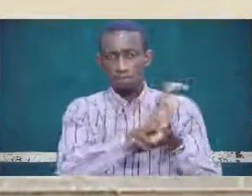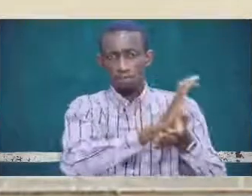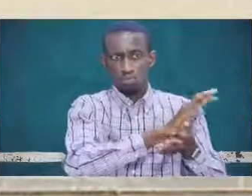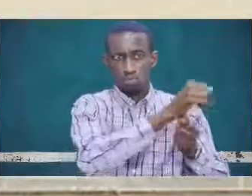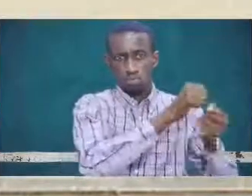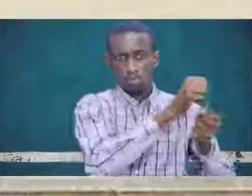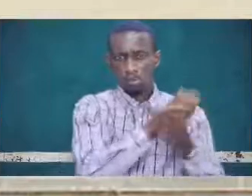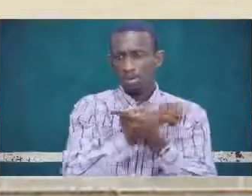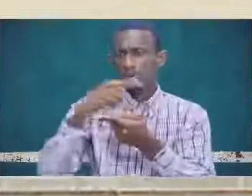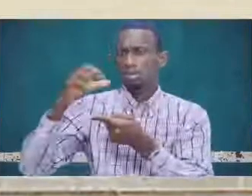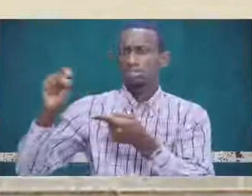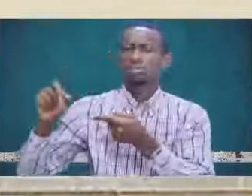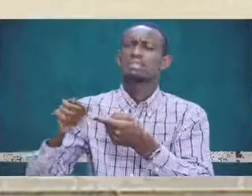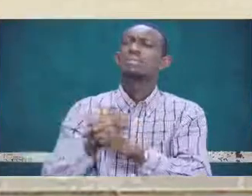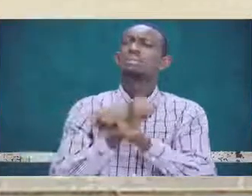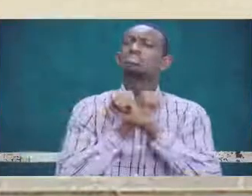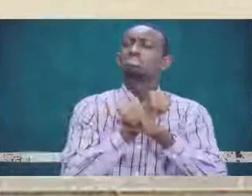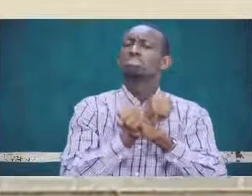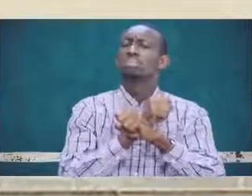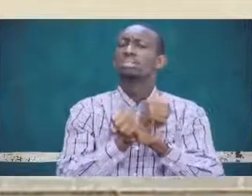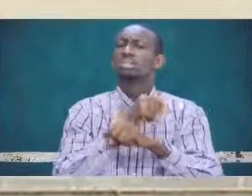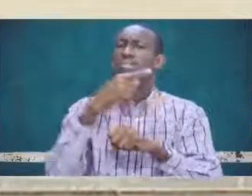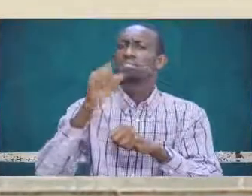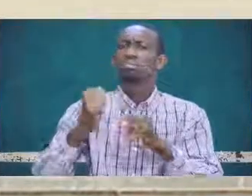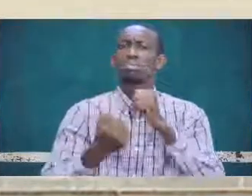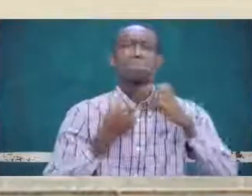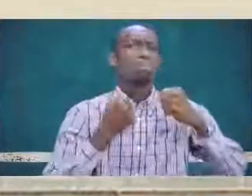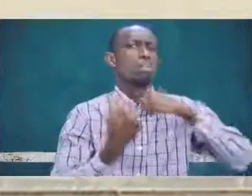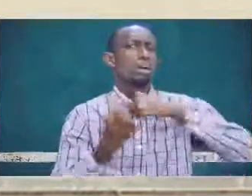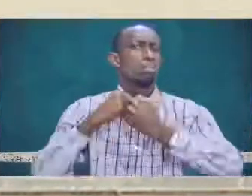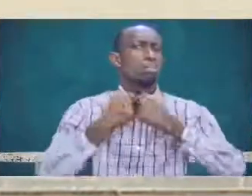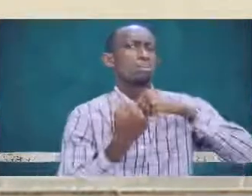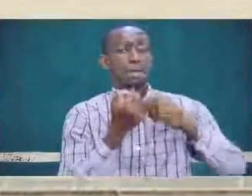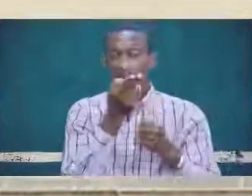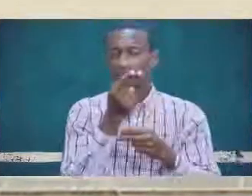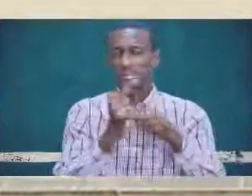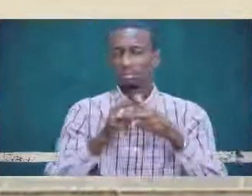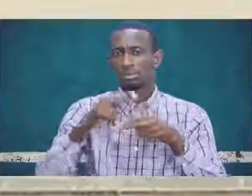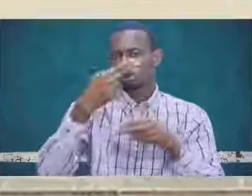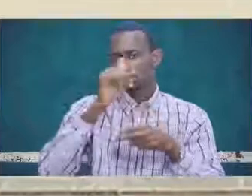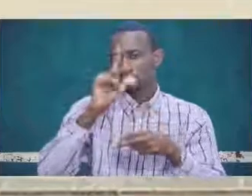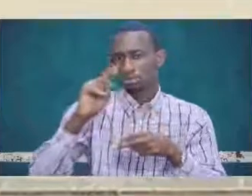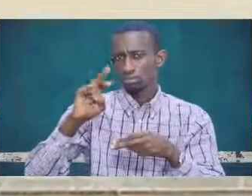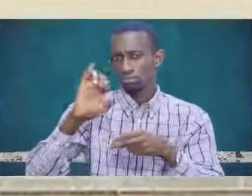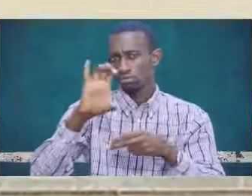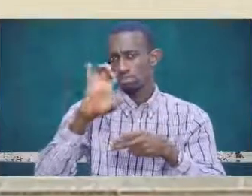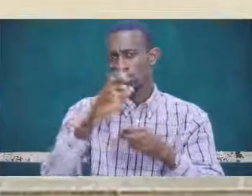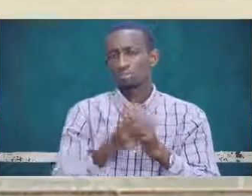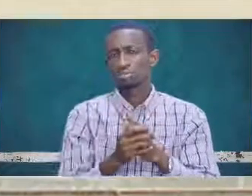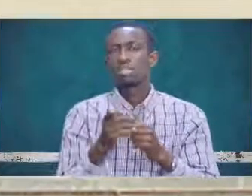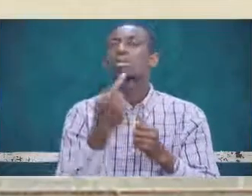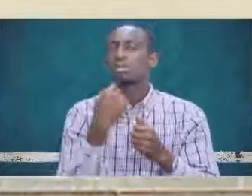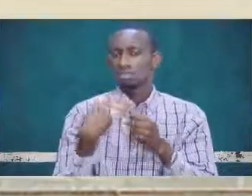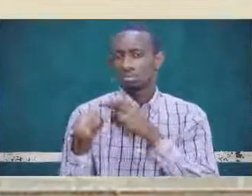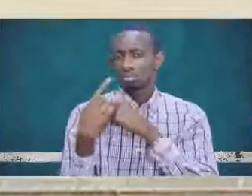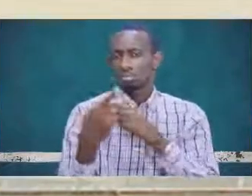prevents the digestion of stomach lining by the enzymes and even including hydrochloric acid. Let's talk about the function of the components of the